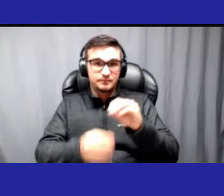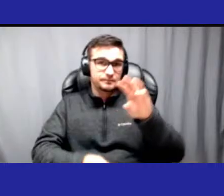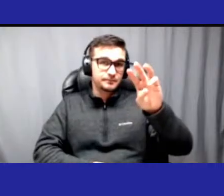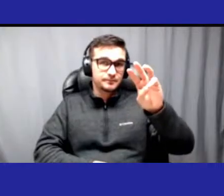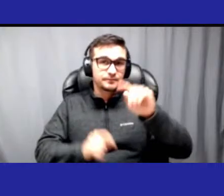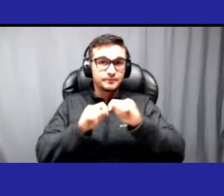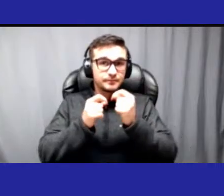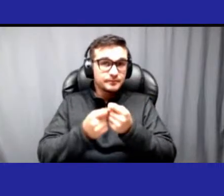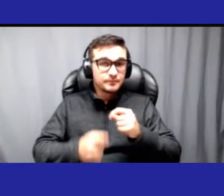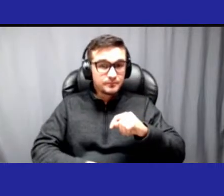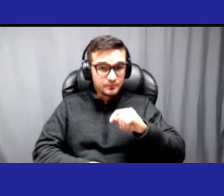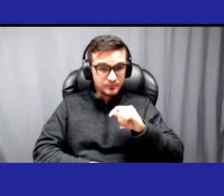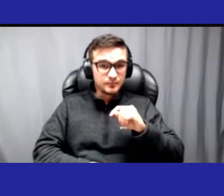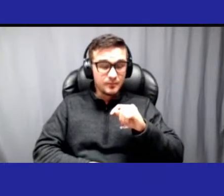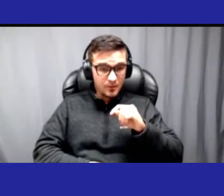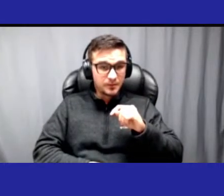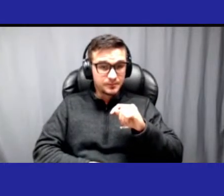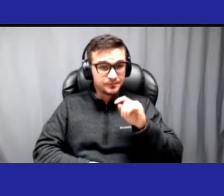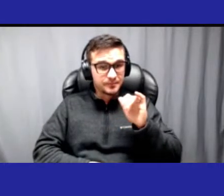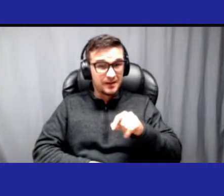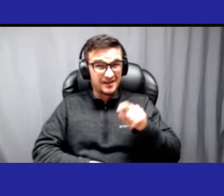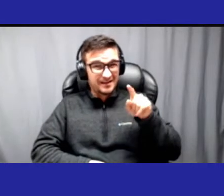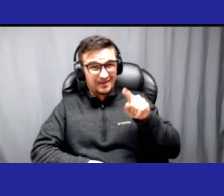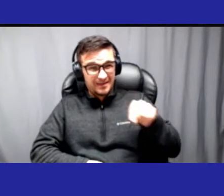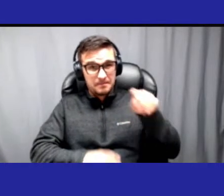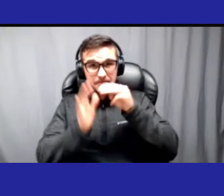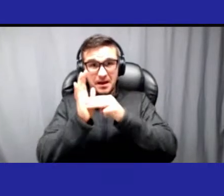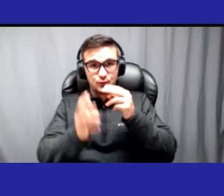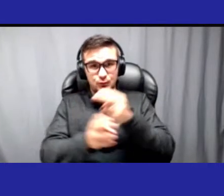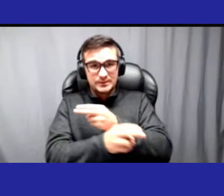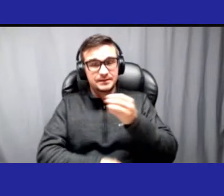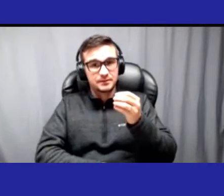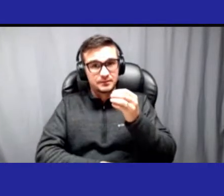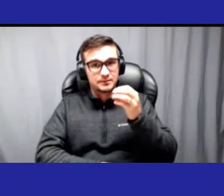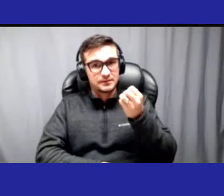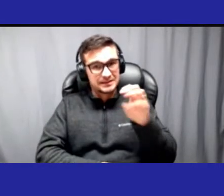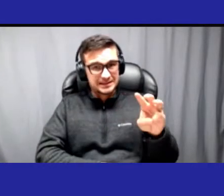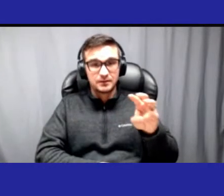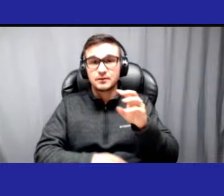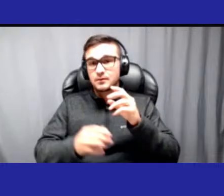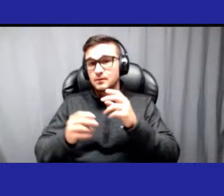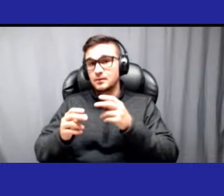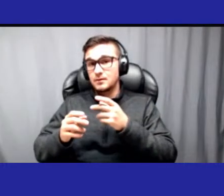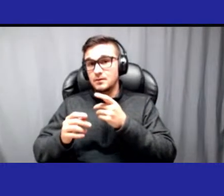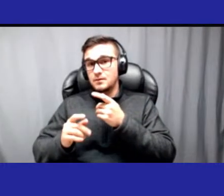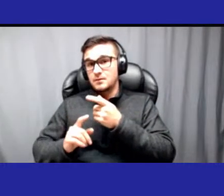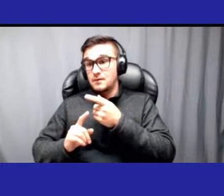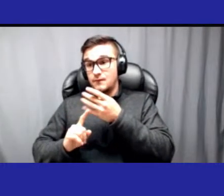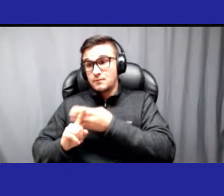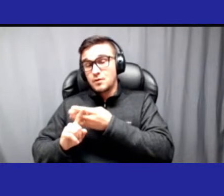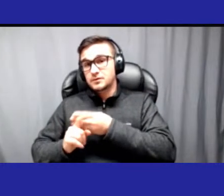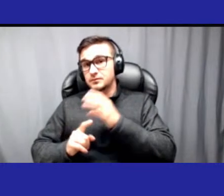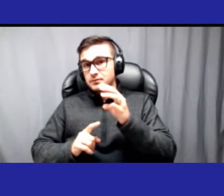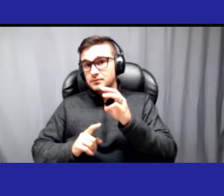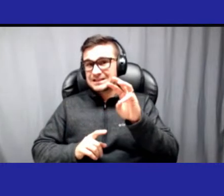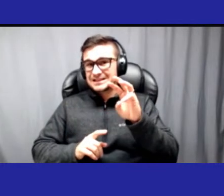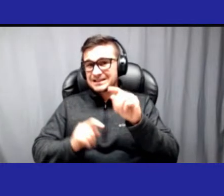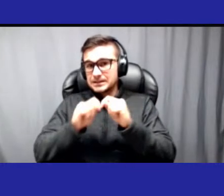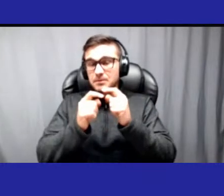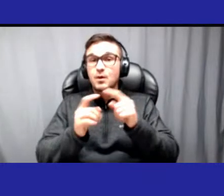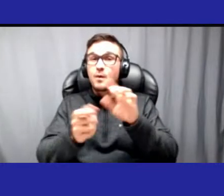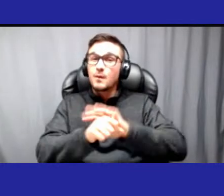here is 16 teams. So we were using 6 teams for about 4 months in that scenario. In COVID, I think our peak was